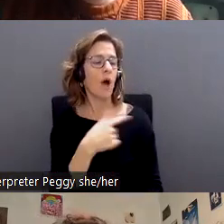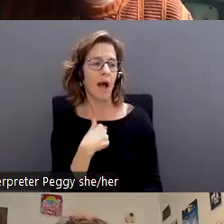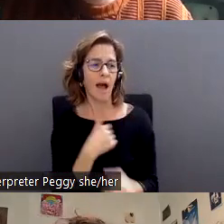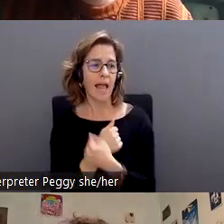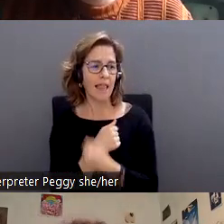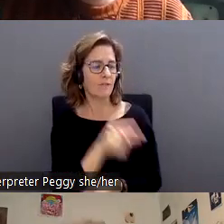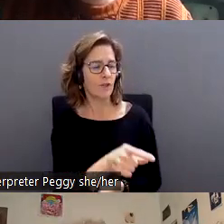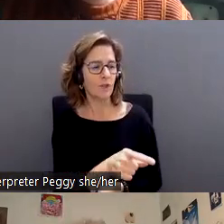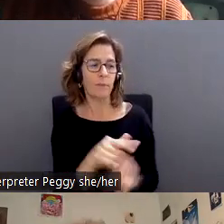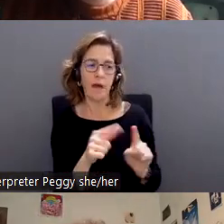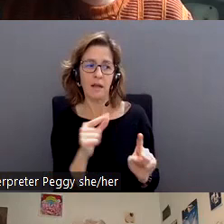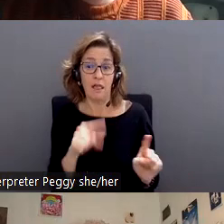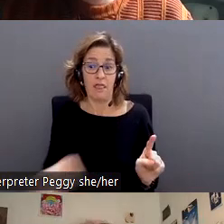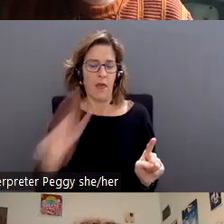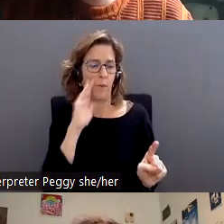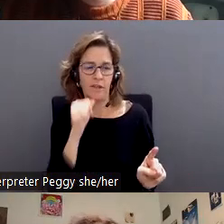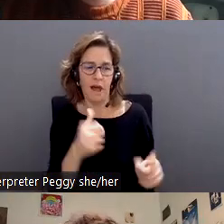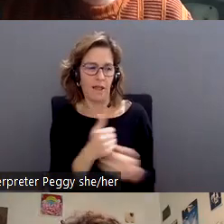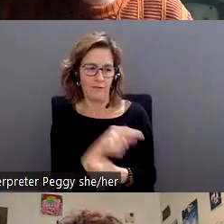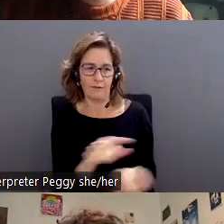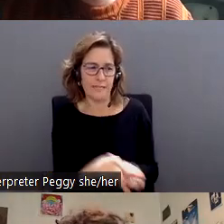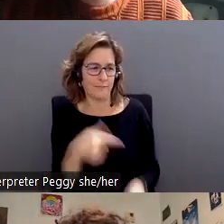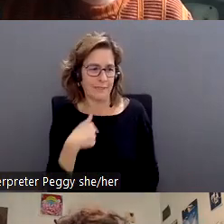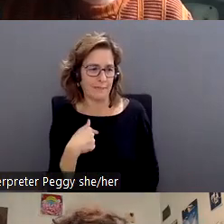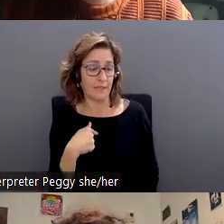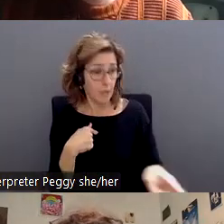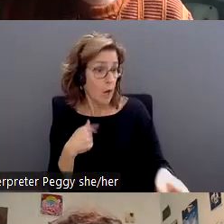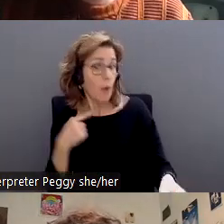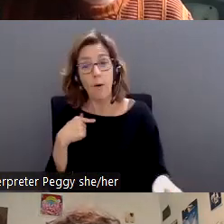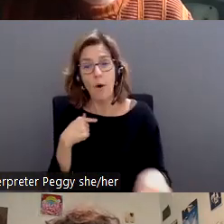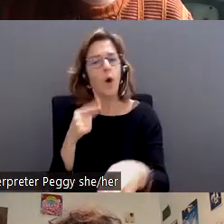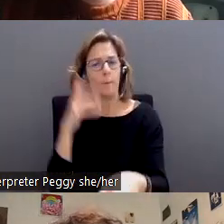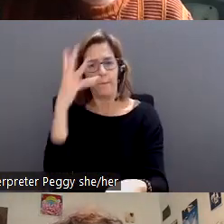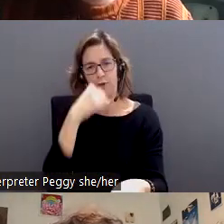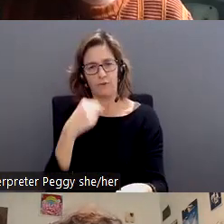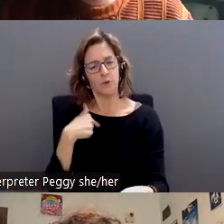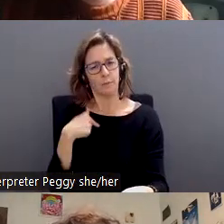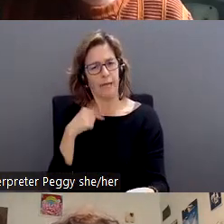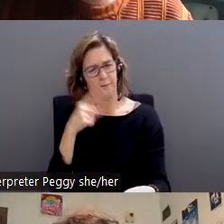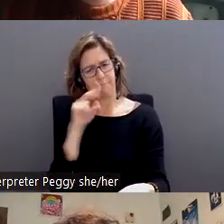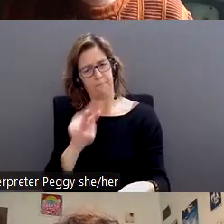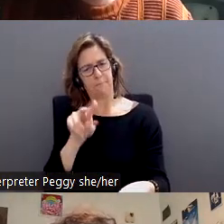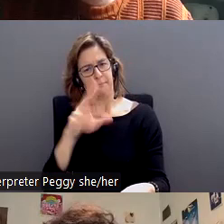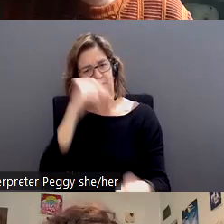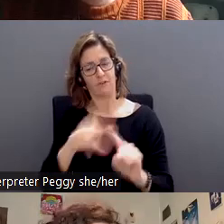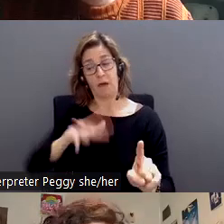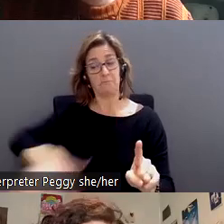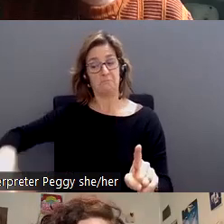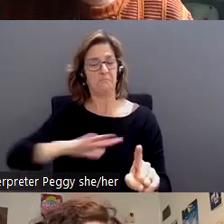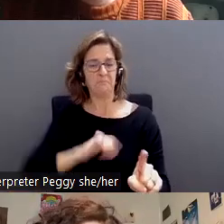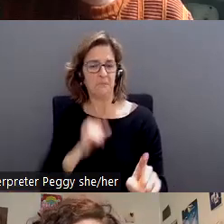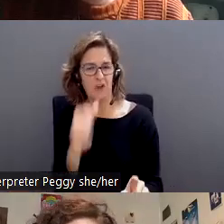so beautiful to me, but, other people won't feel that way. And a lot of the ways